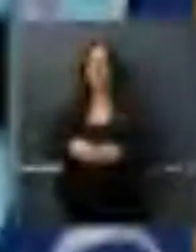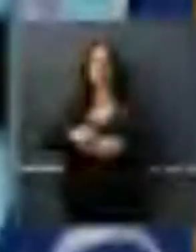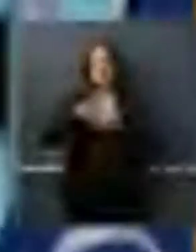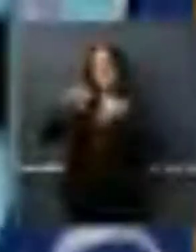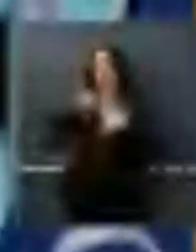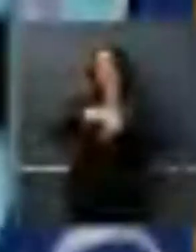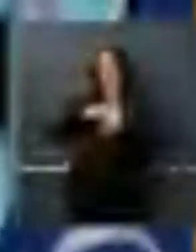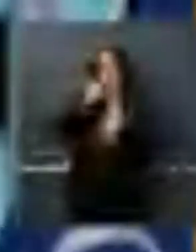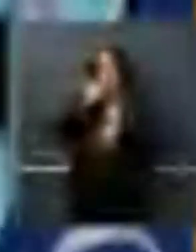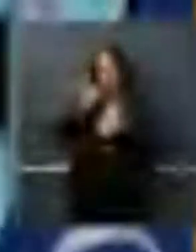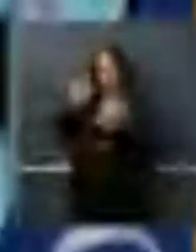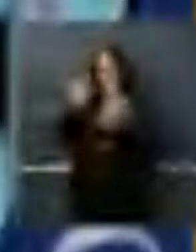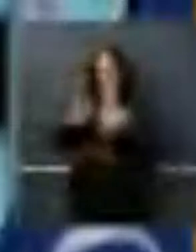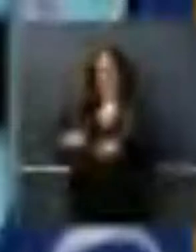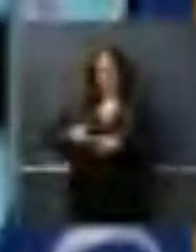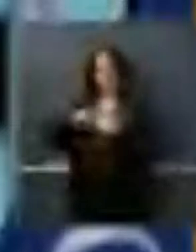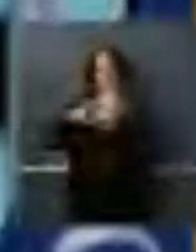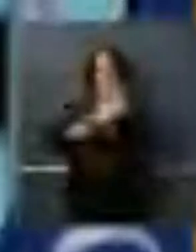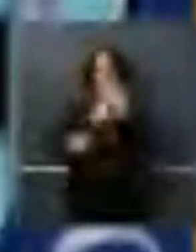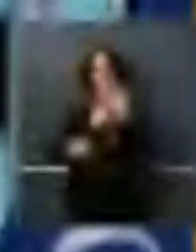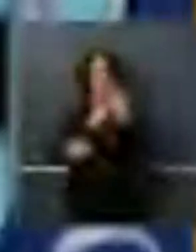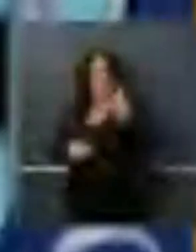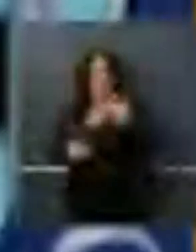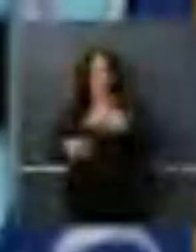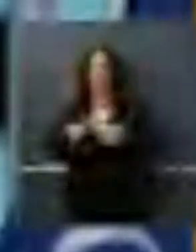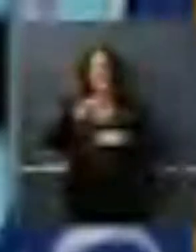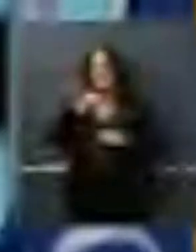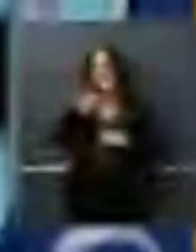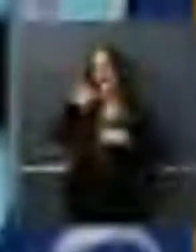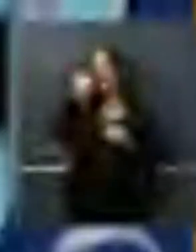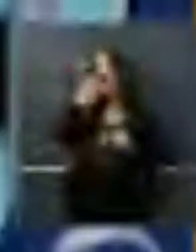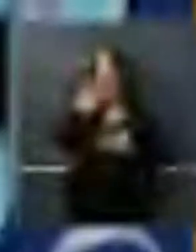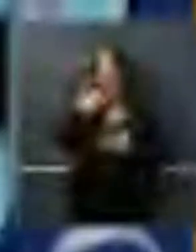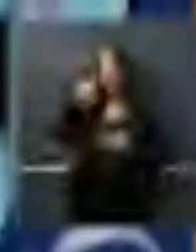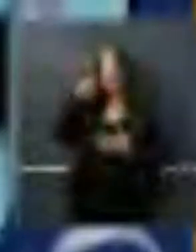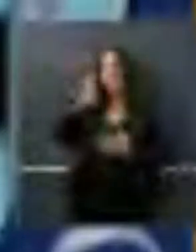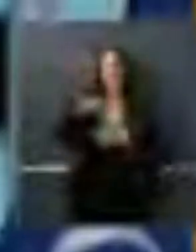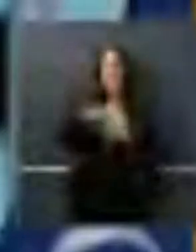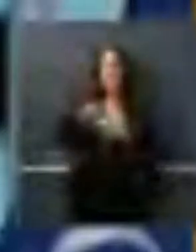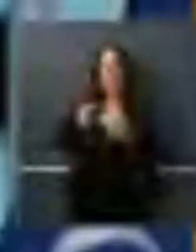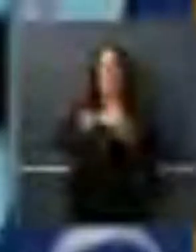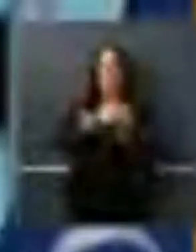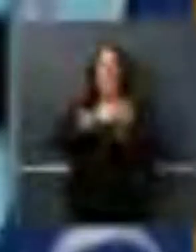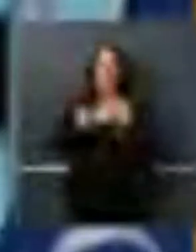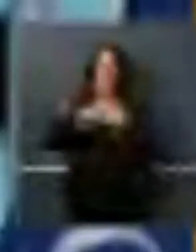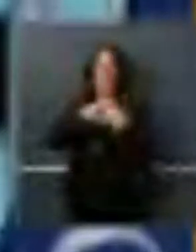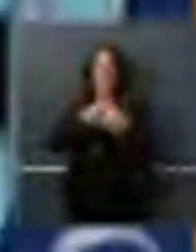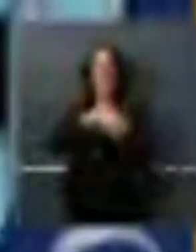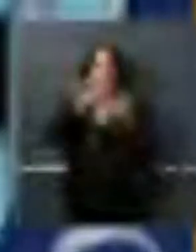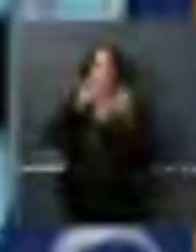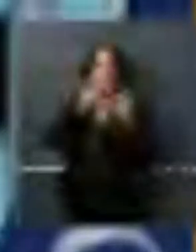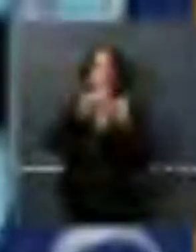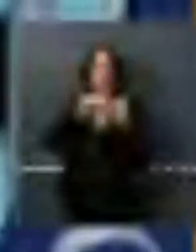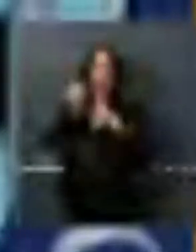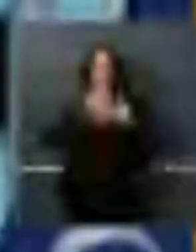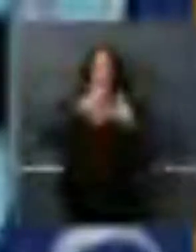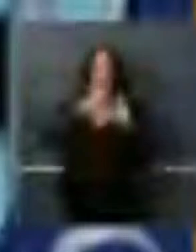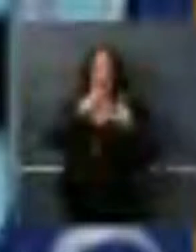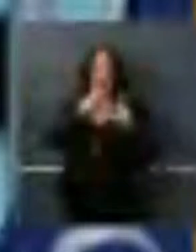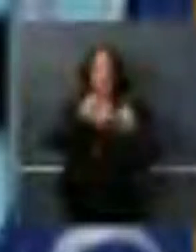first thing happen at the same time, and that was the number of hospitalizations and number of ICUs decline together. That happened again